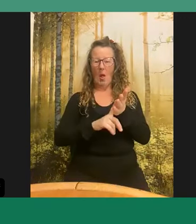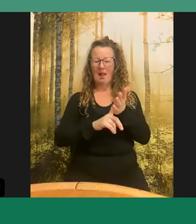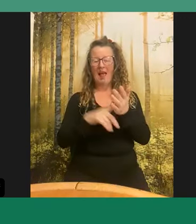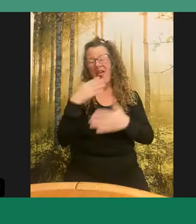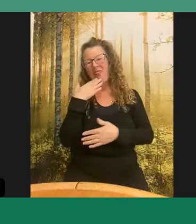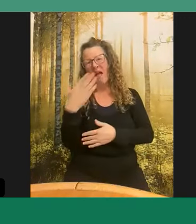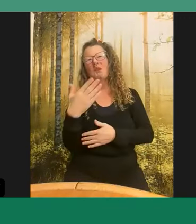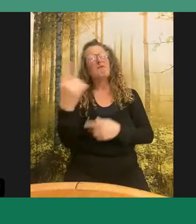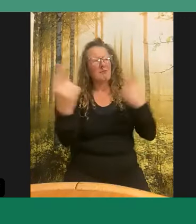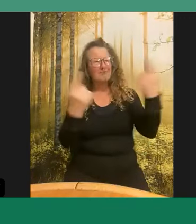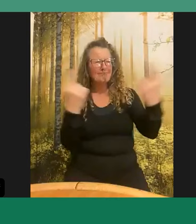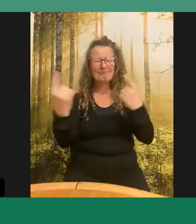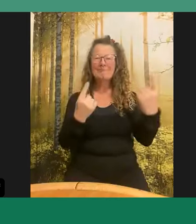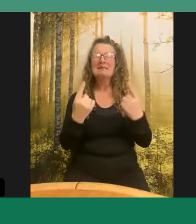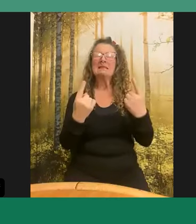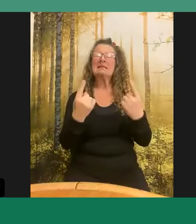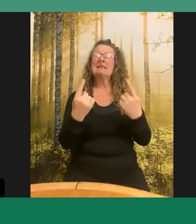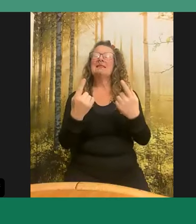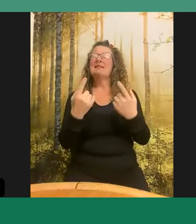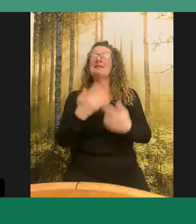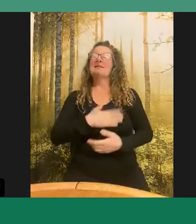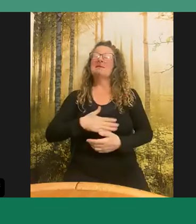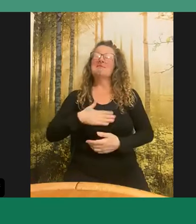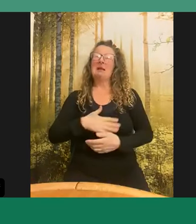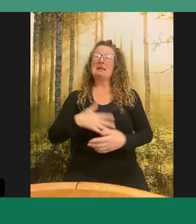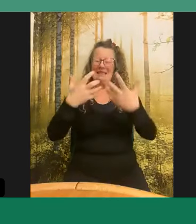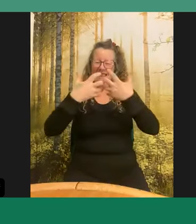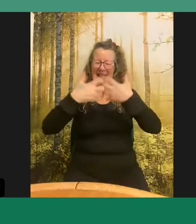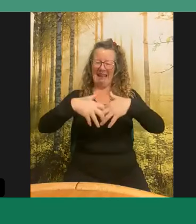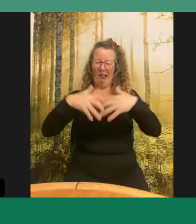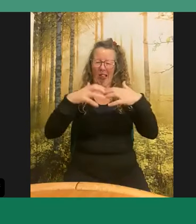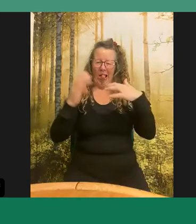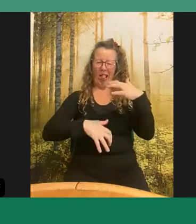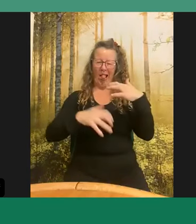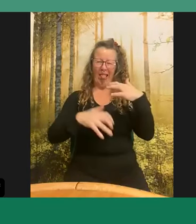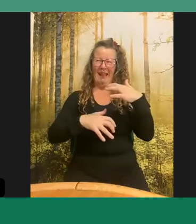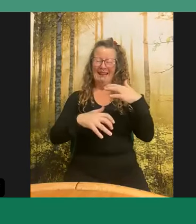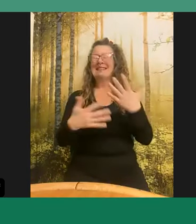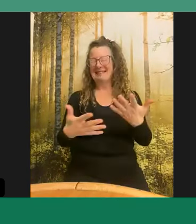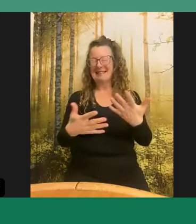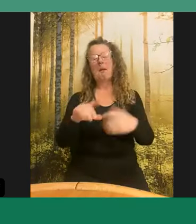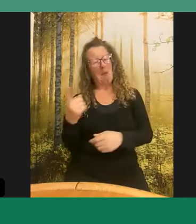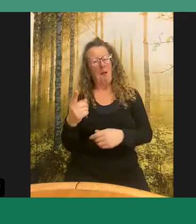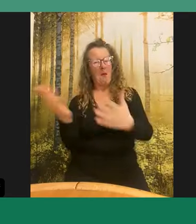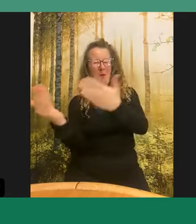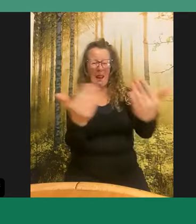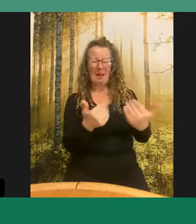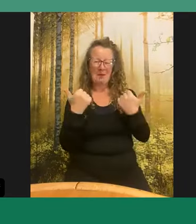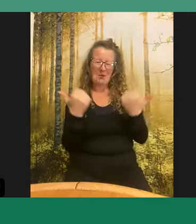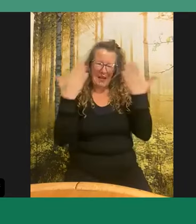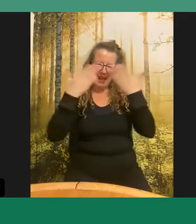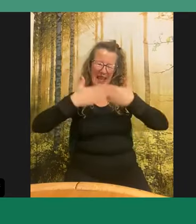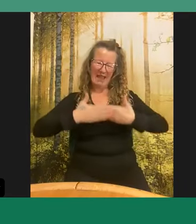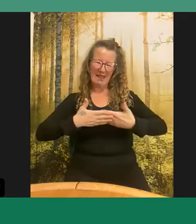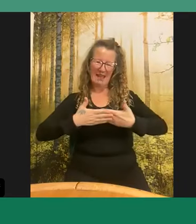technical glitch that we had at the start. We had some issues with our platform. But welcome and good evening to the Rashmi Talk